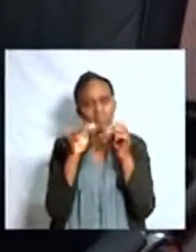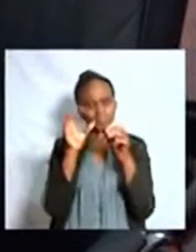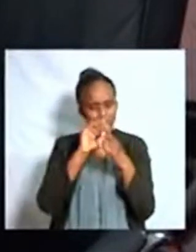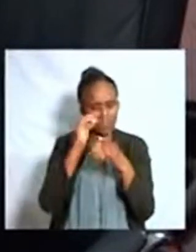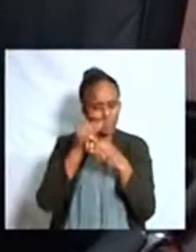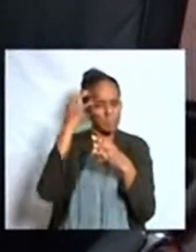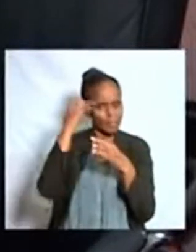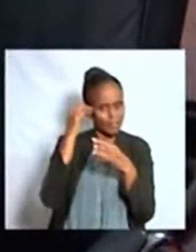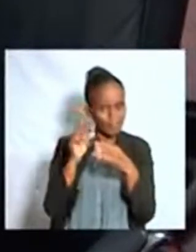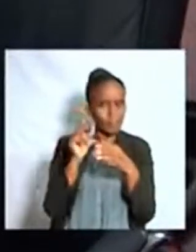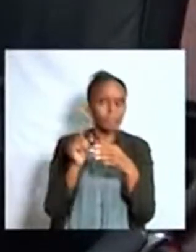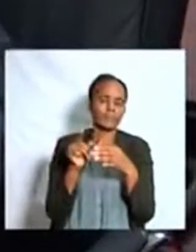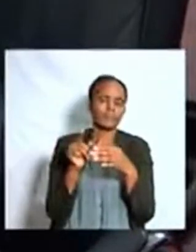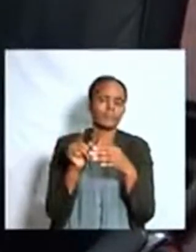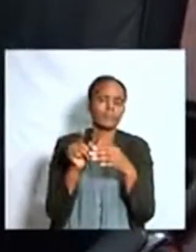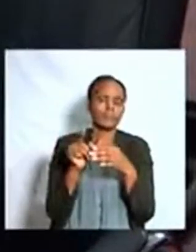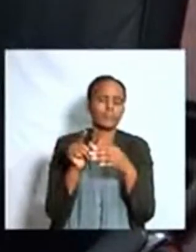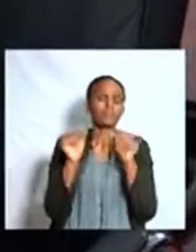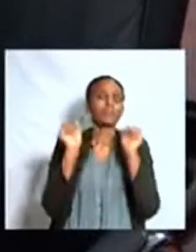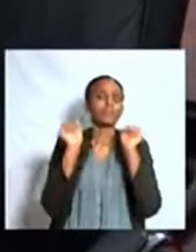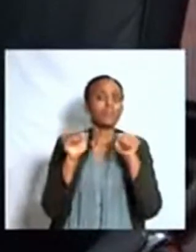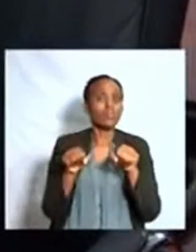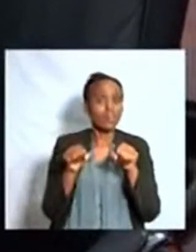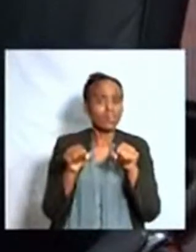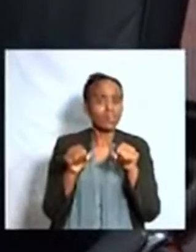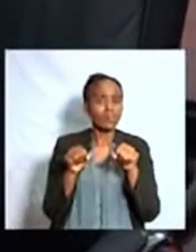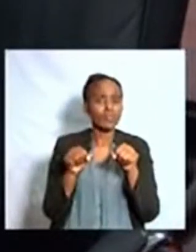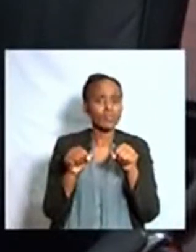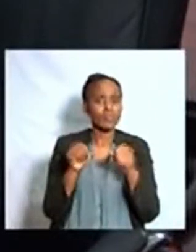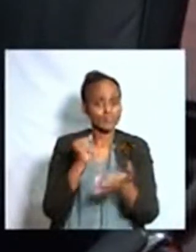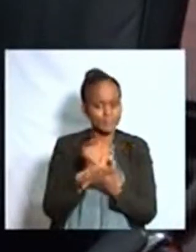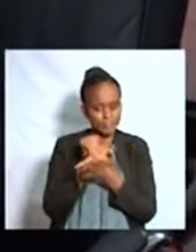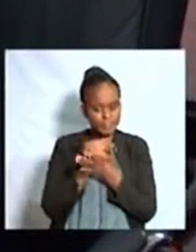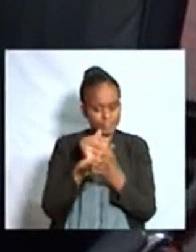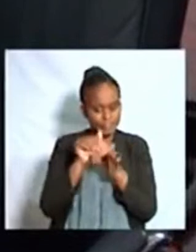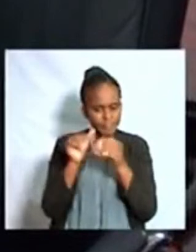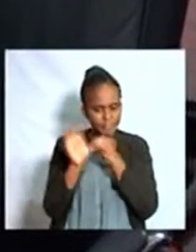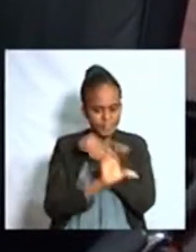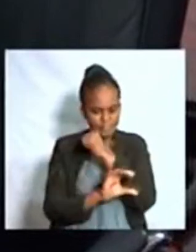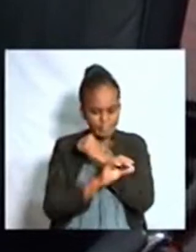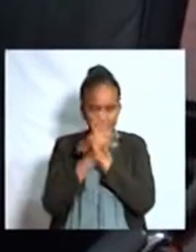officers capable of helping this country? Because these are public